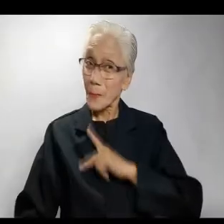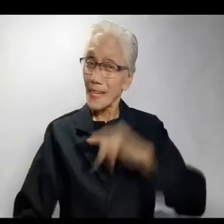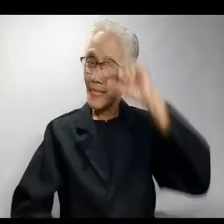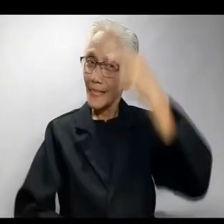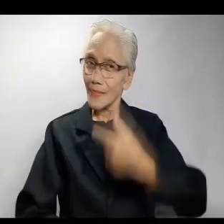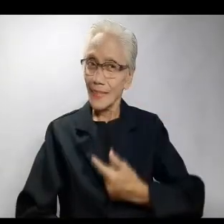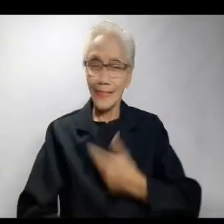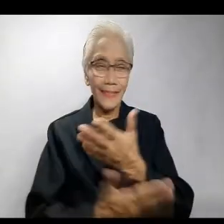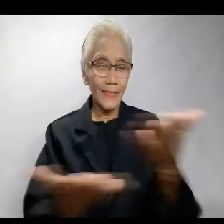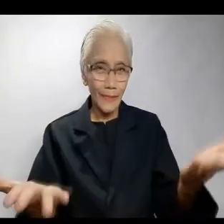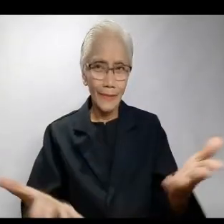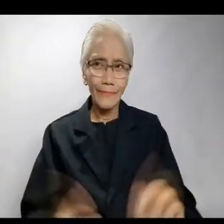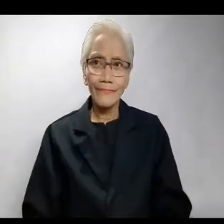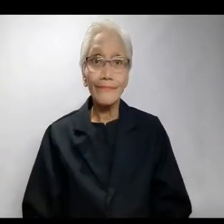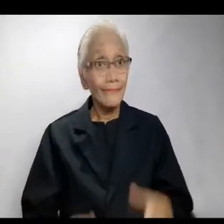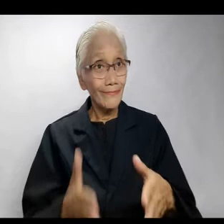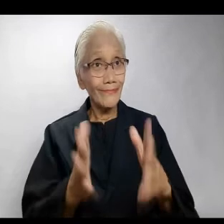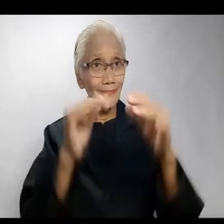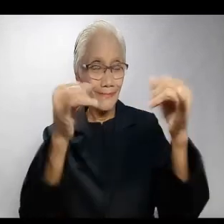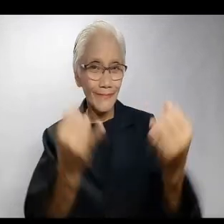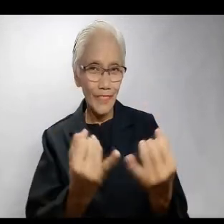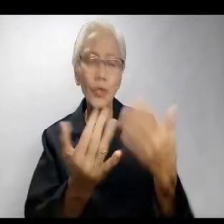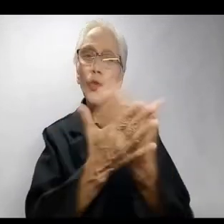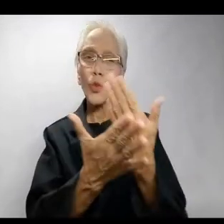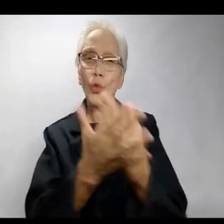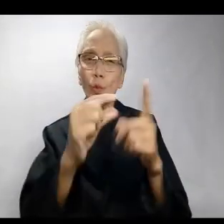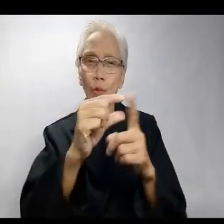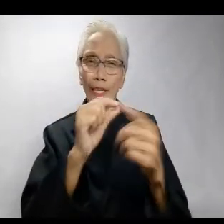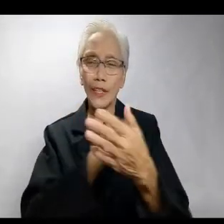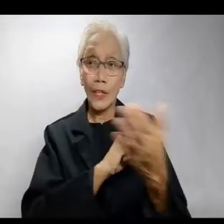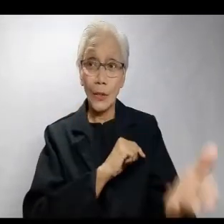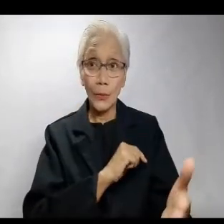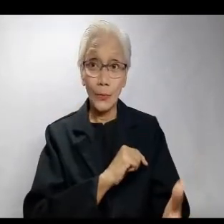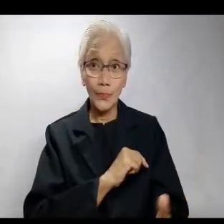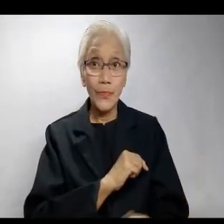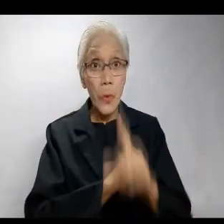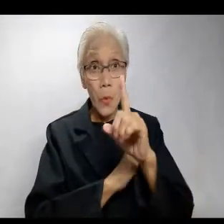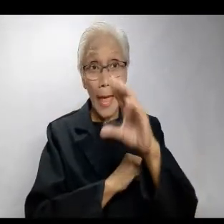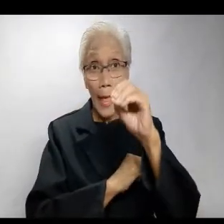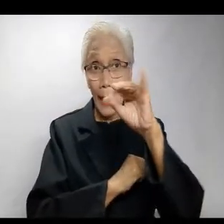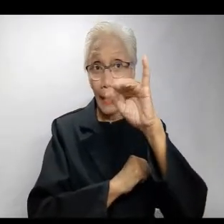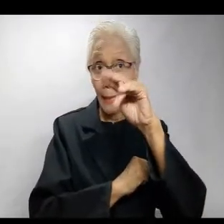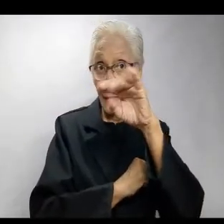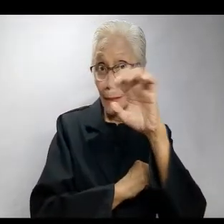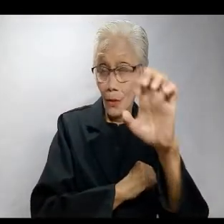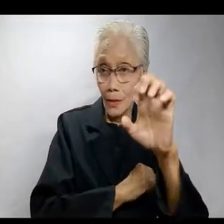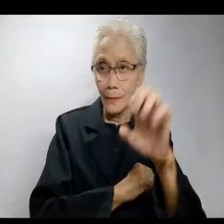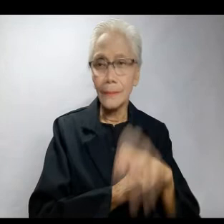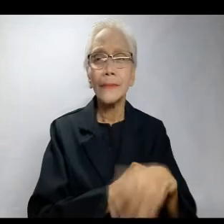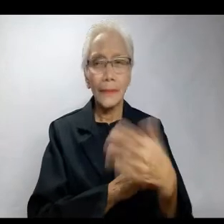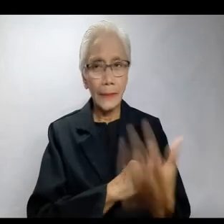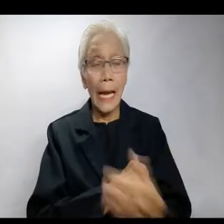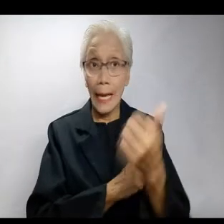Pleasant greetings to all. Let me introduce a new word to you, one I coined, and the word